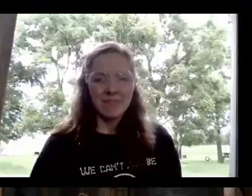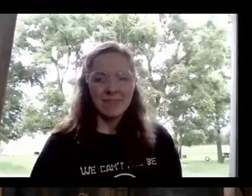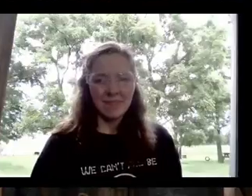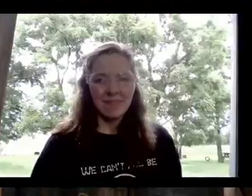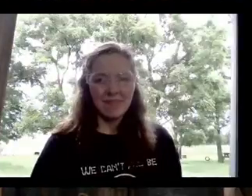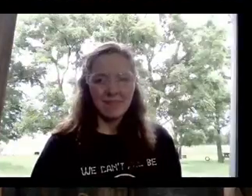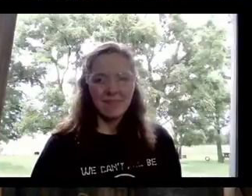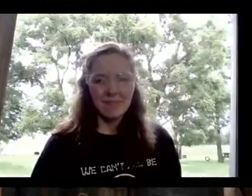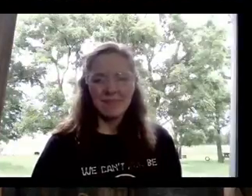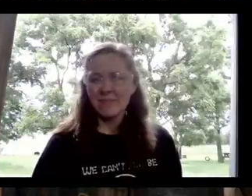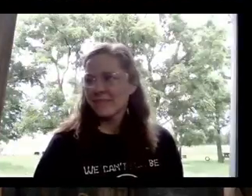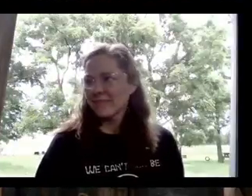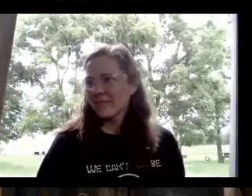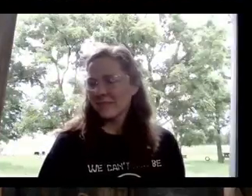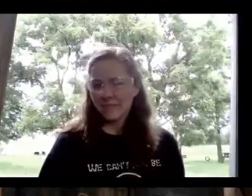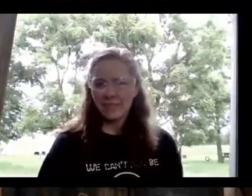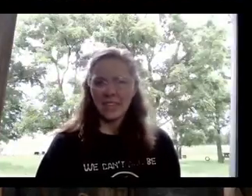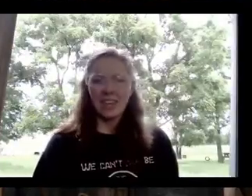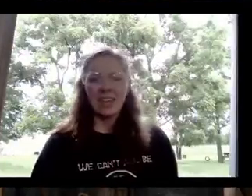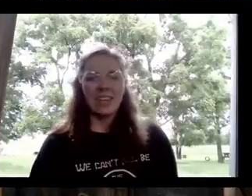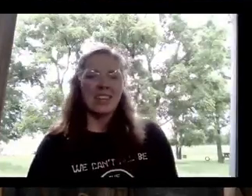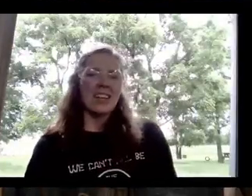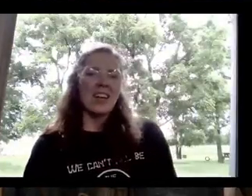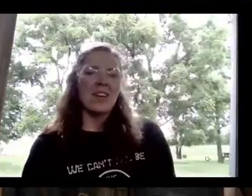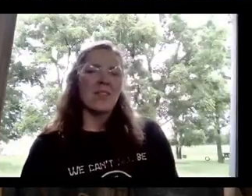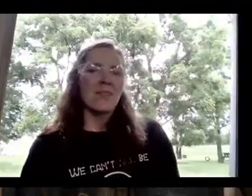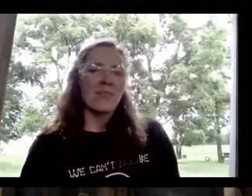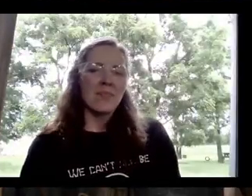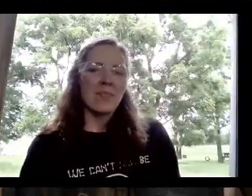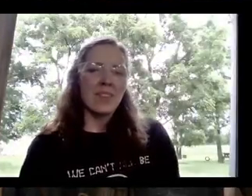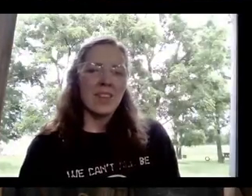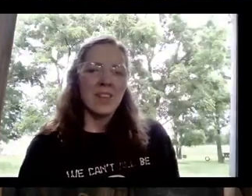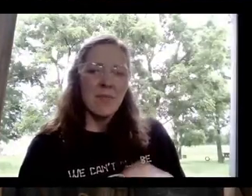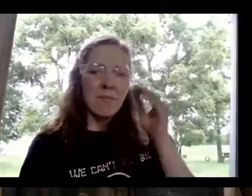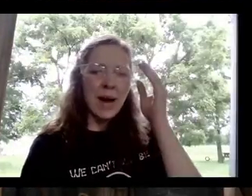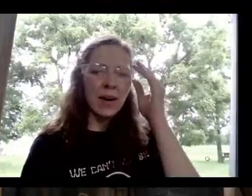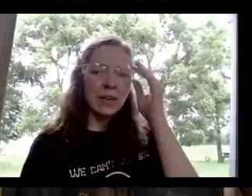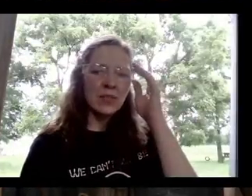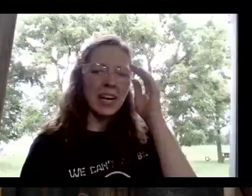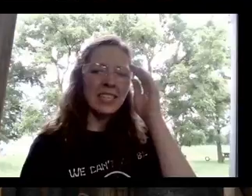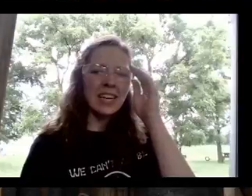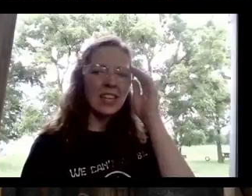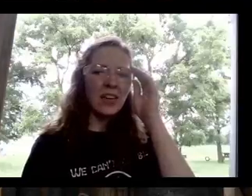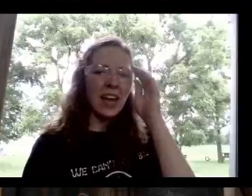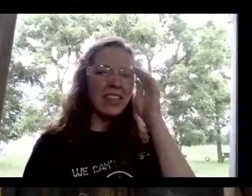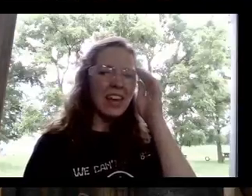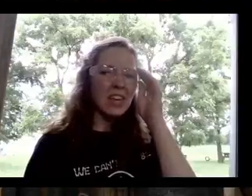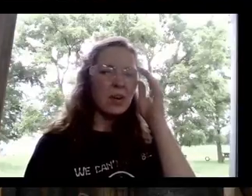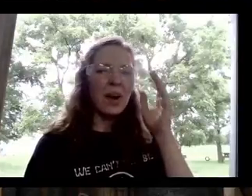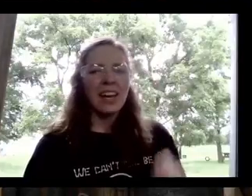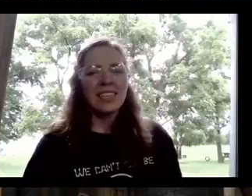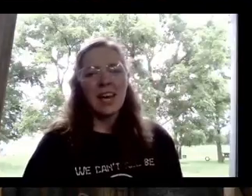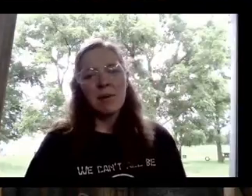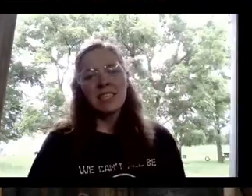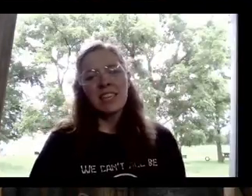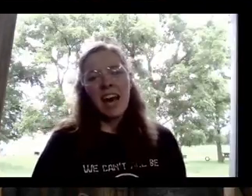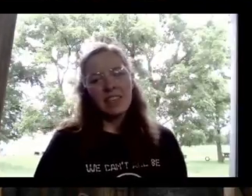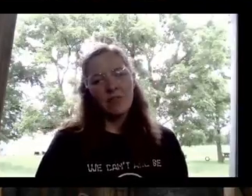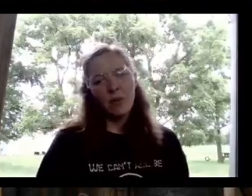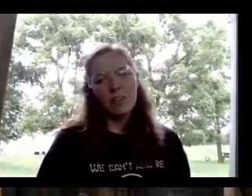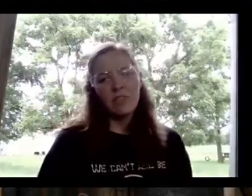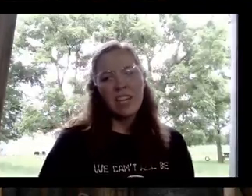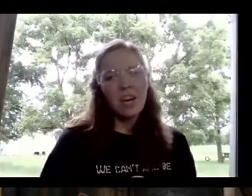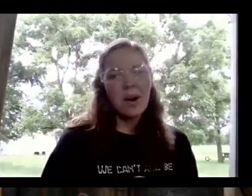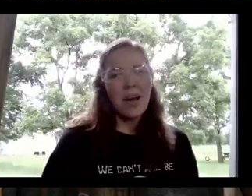who are supporting this stream. Thank you. Thank you, thank you, once again. Backwoods Ray says, okay, thank you. I guess I missed the